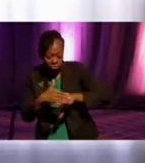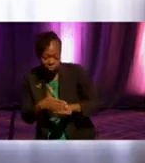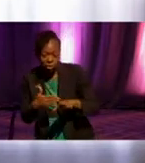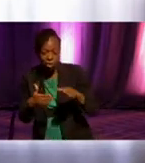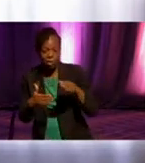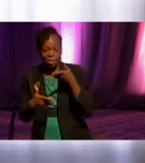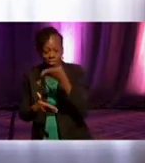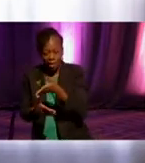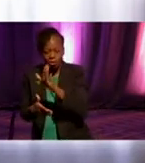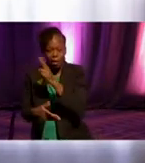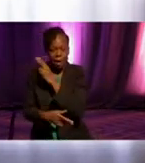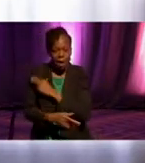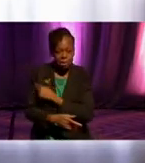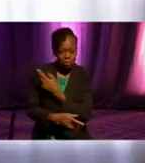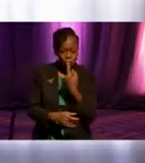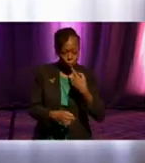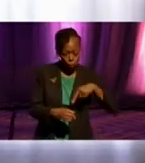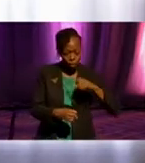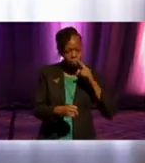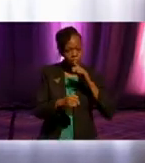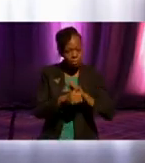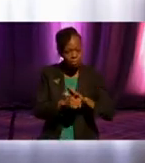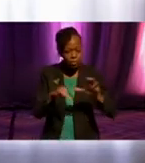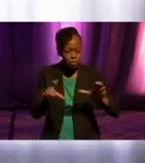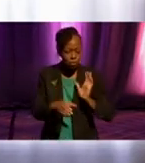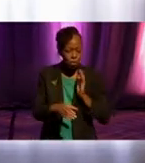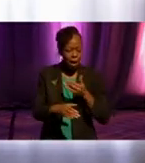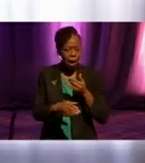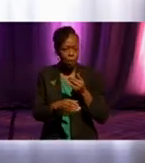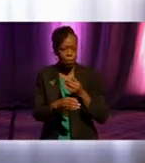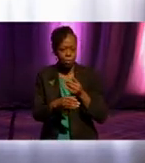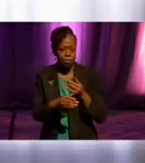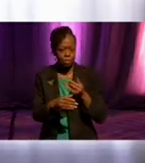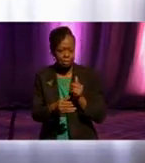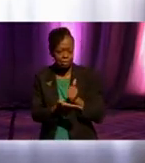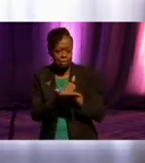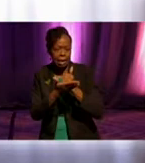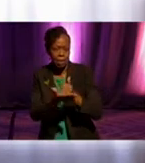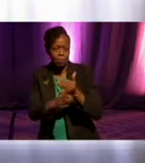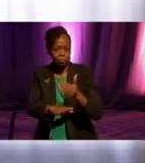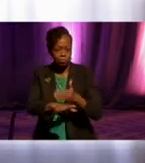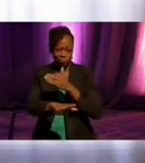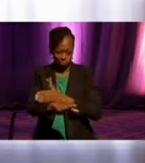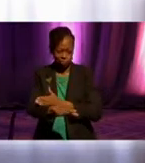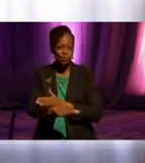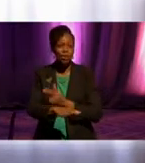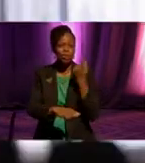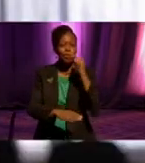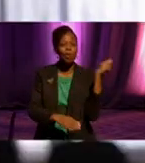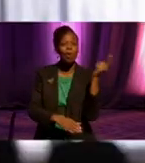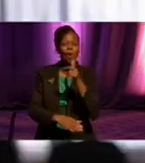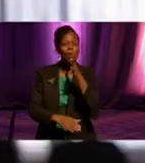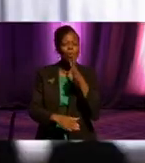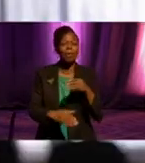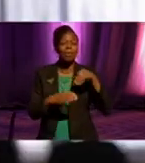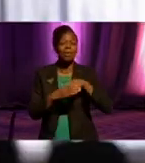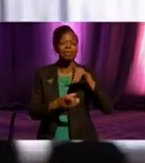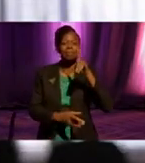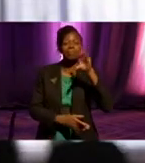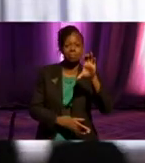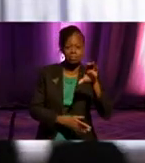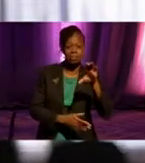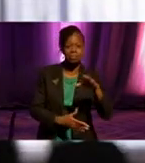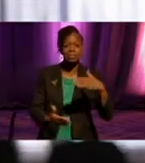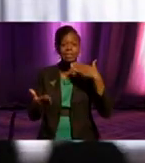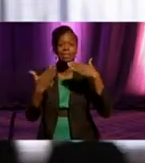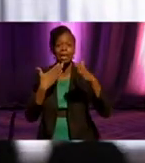our part to help improve the maternal health experiences and outcomes for all women in the District of Columbia. Thank you for your